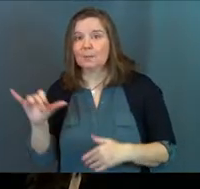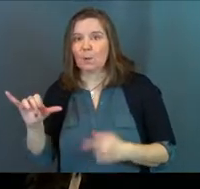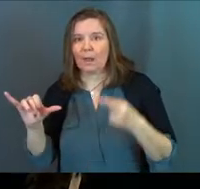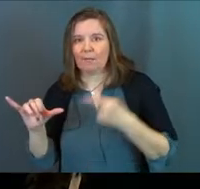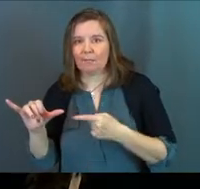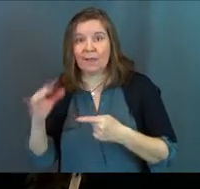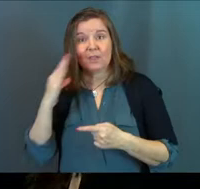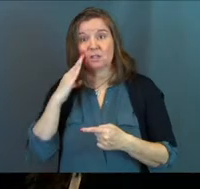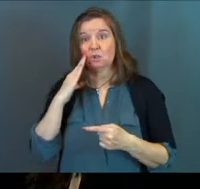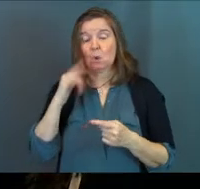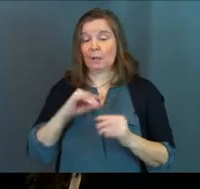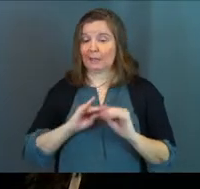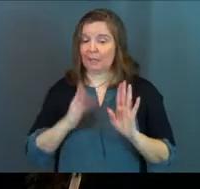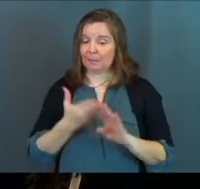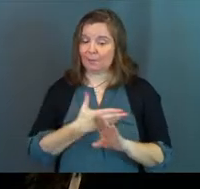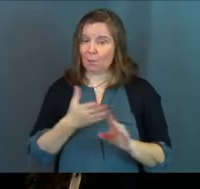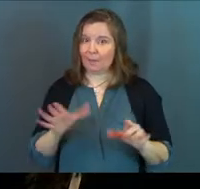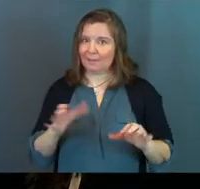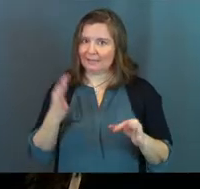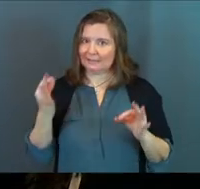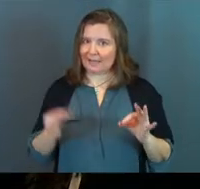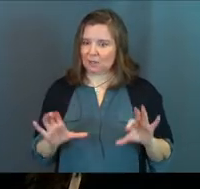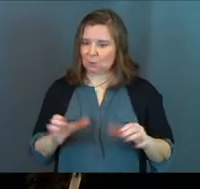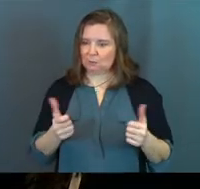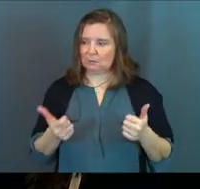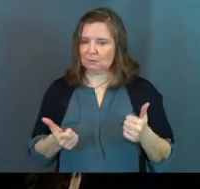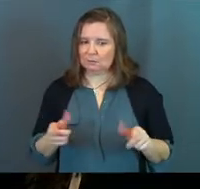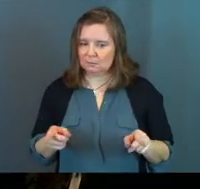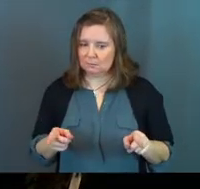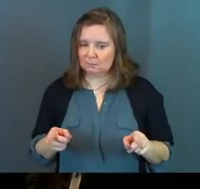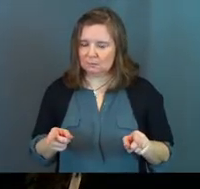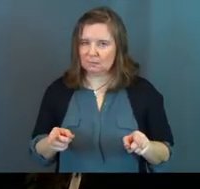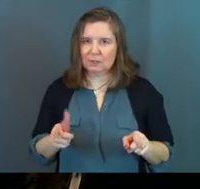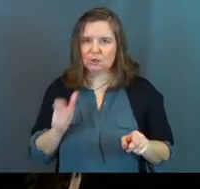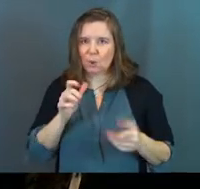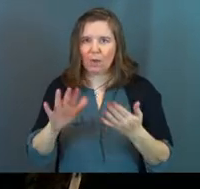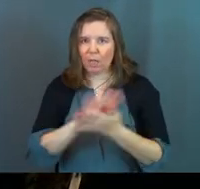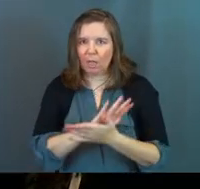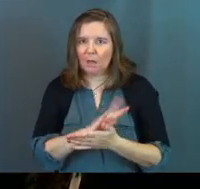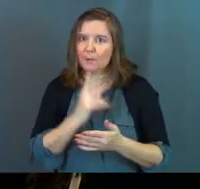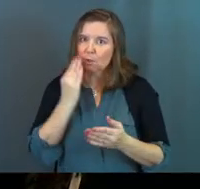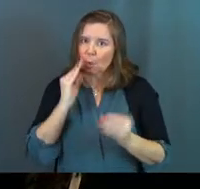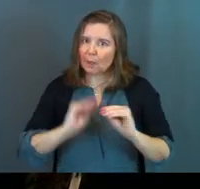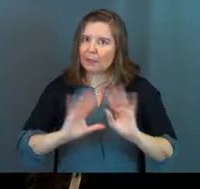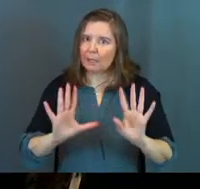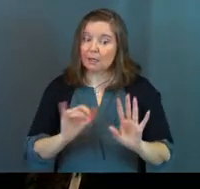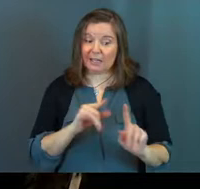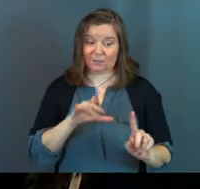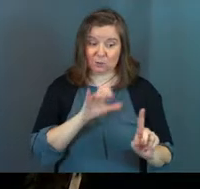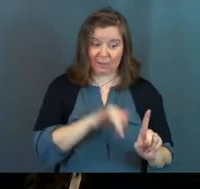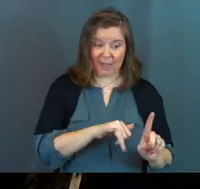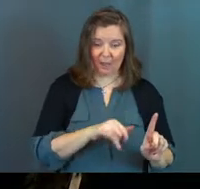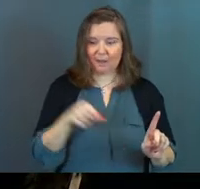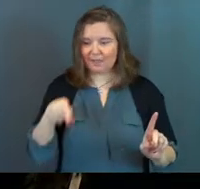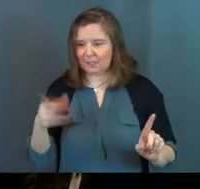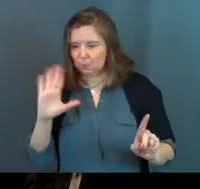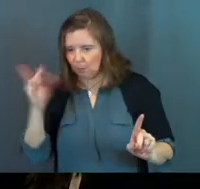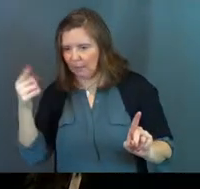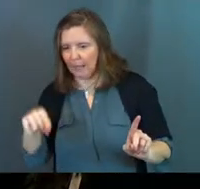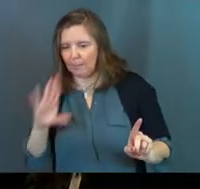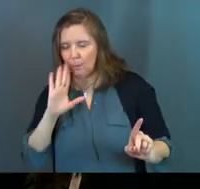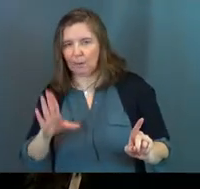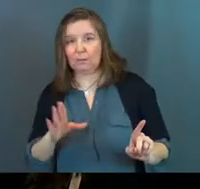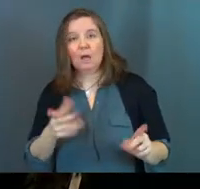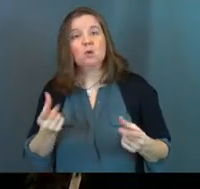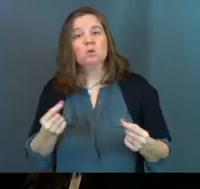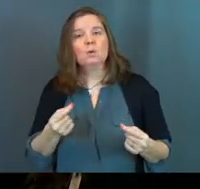know very, very clearly before it ever happens. And what are you doing there? You're treating them with respect by